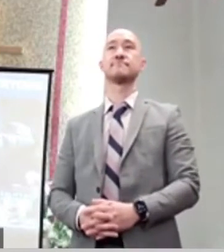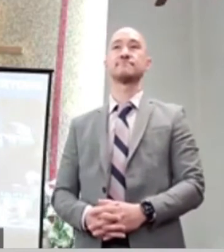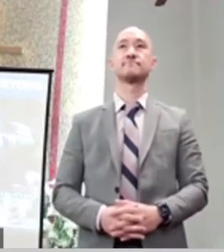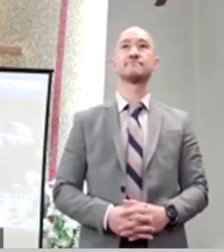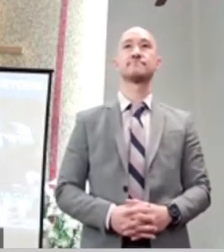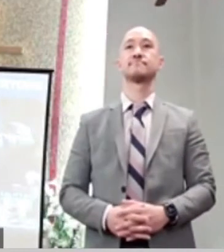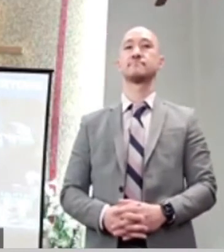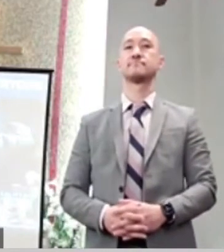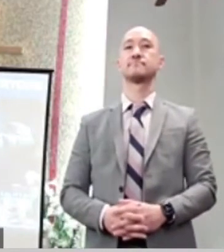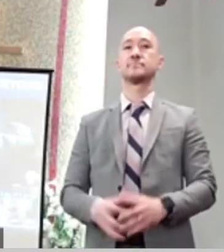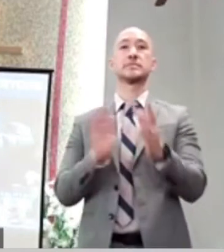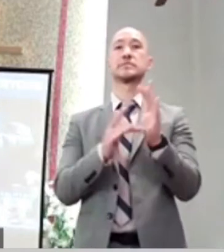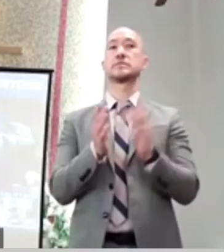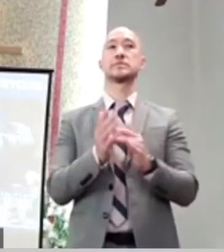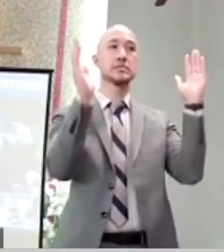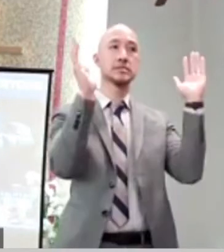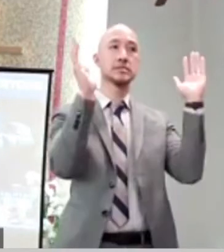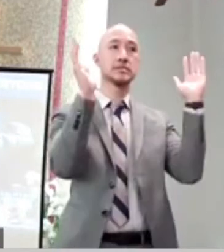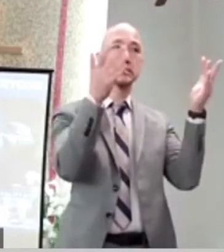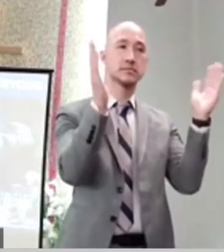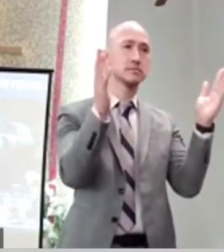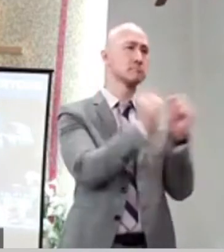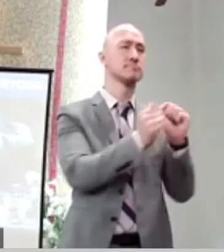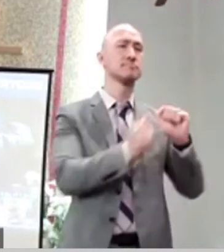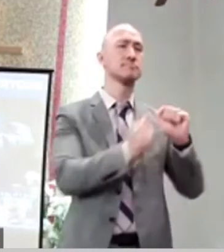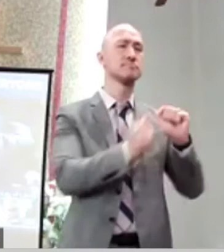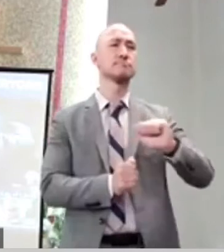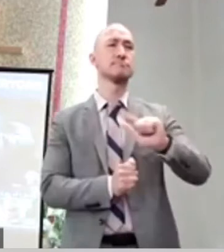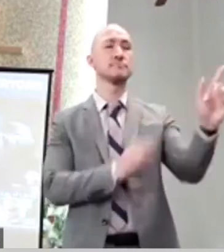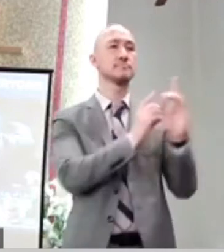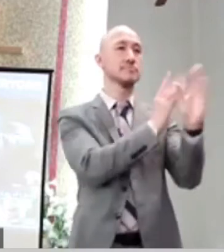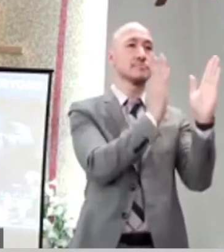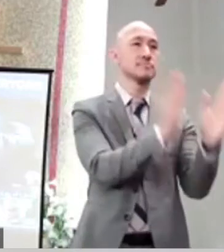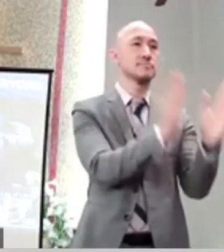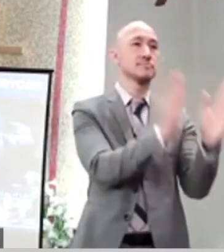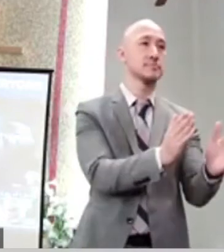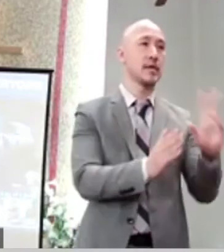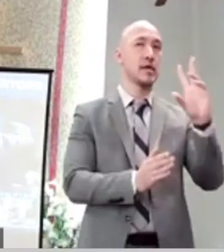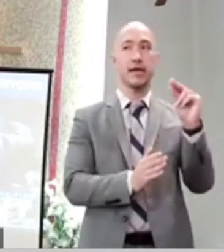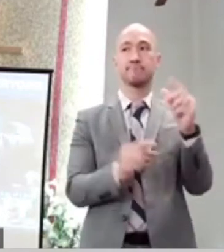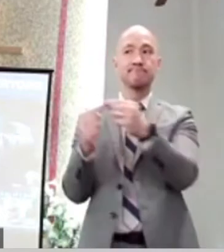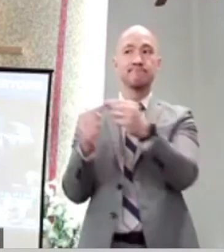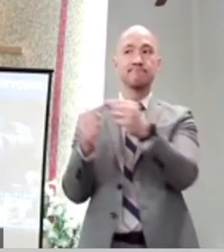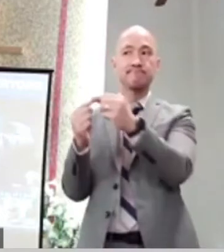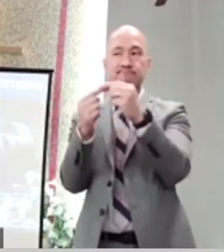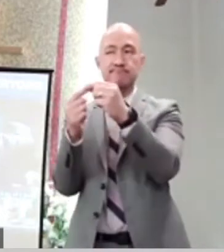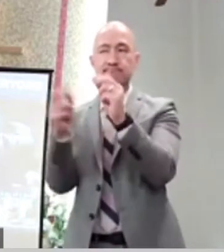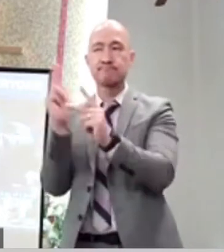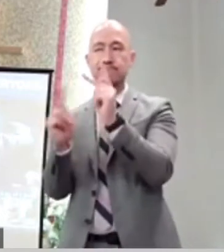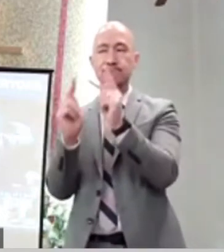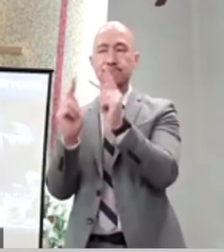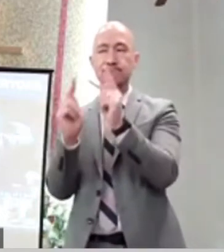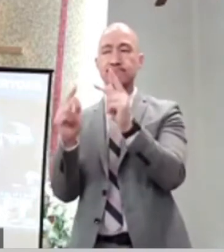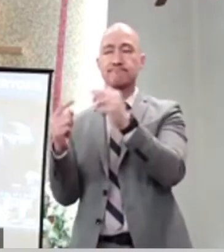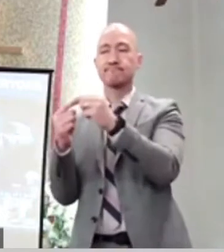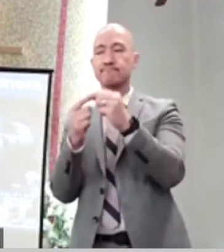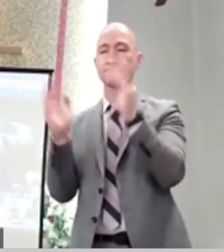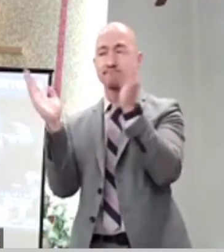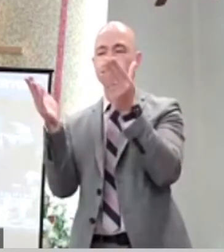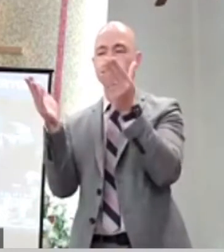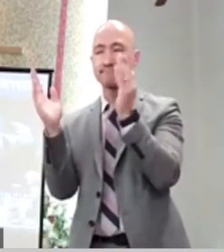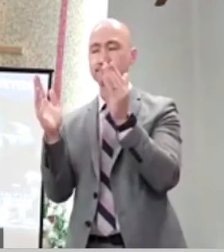we don't see Jesus gathering unto himself people who maybe thought as he did or maybe liked the same things that